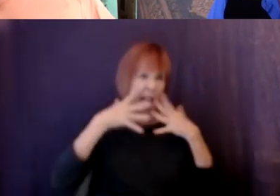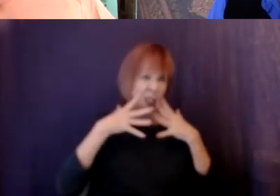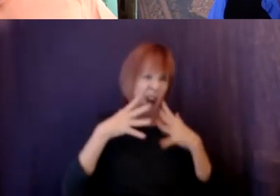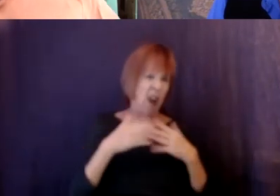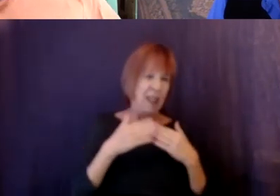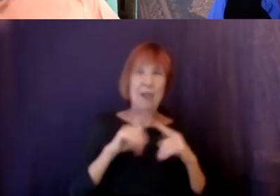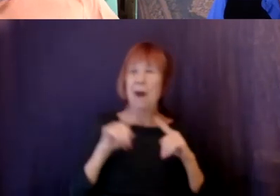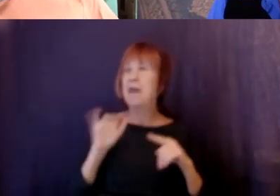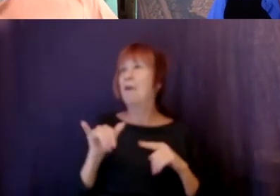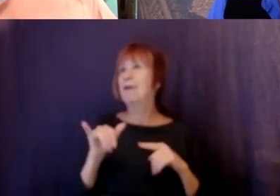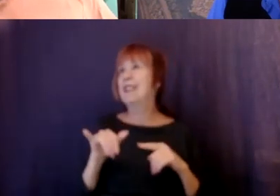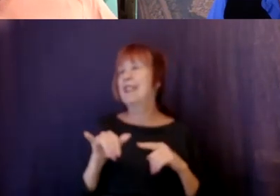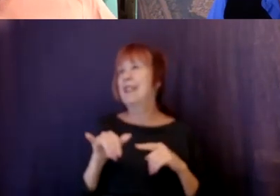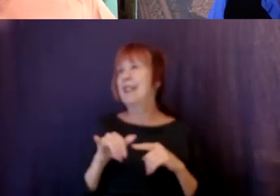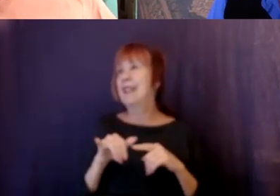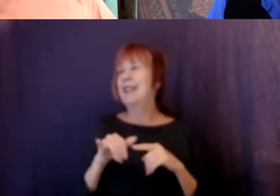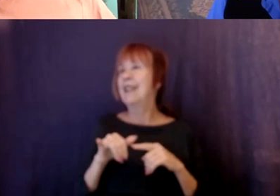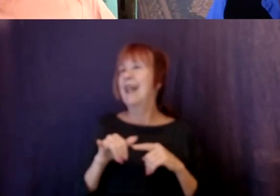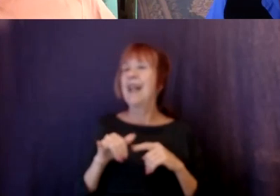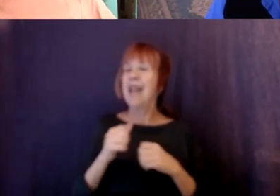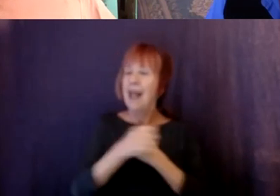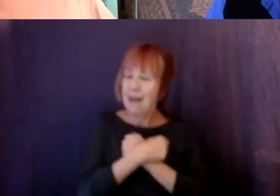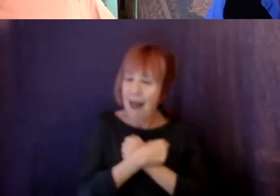lovely, lovely sentiment.